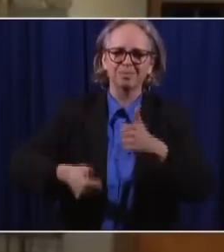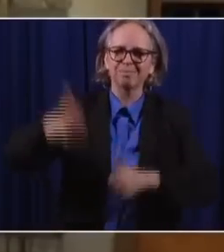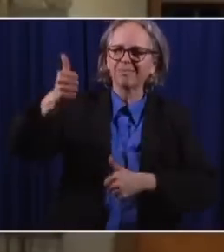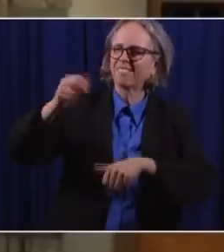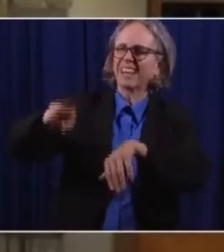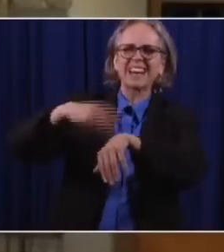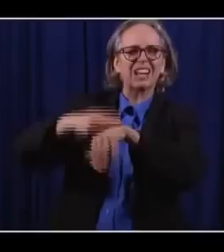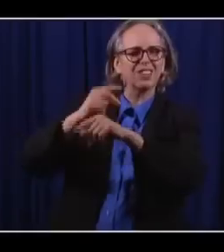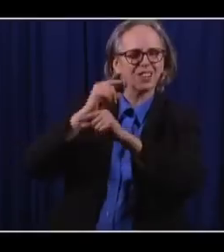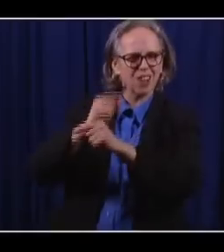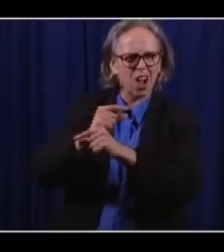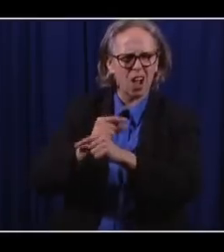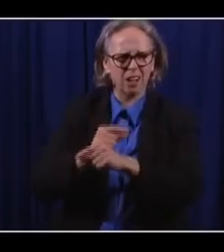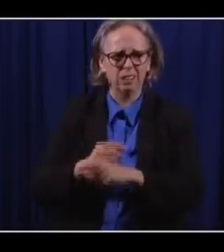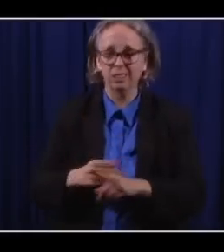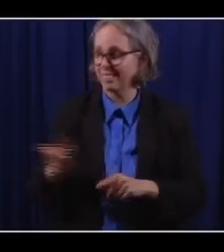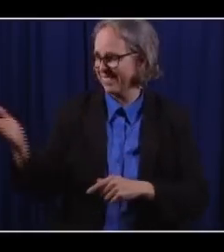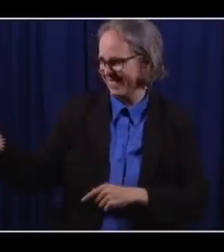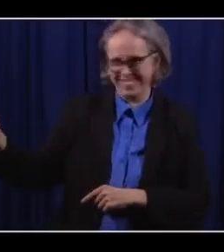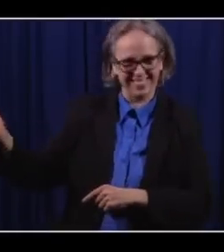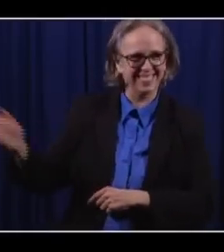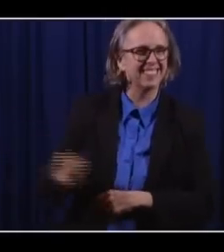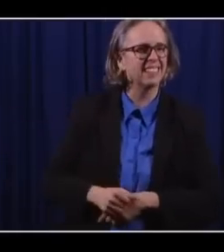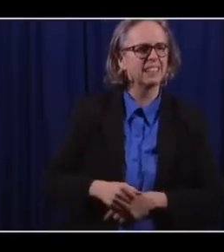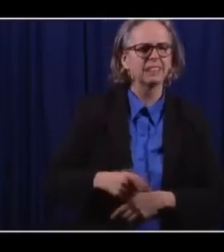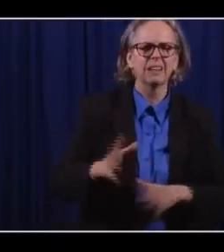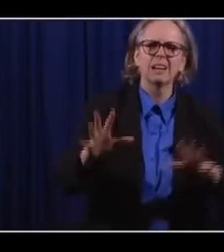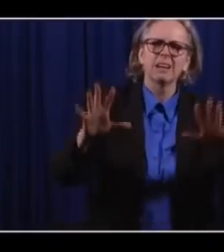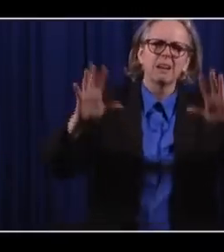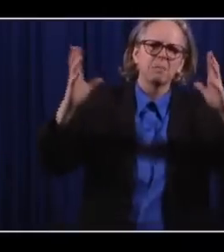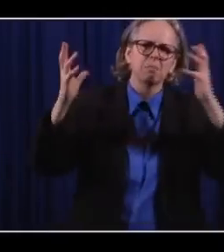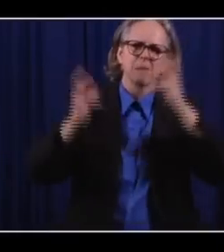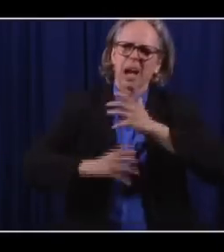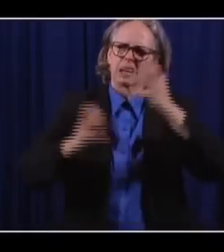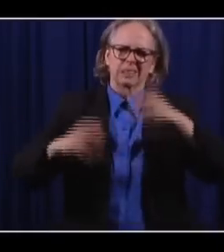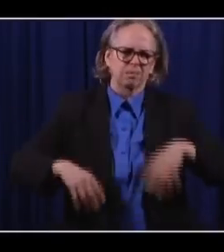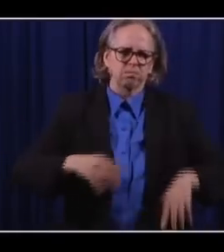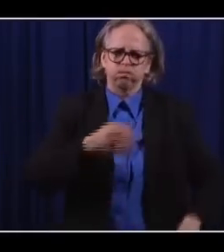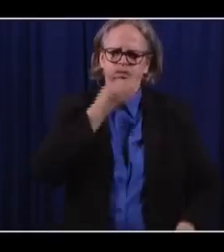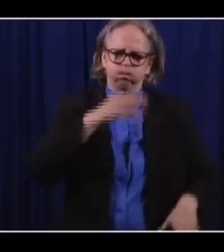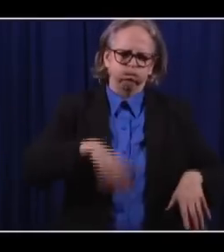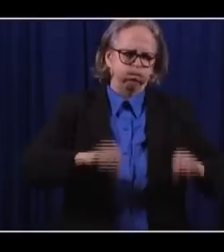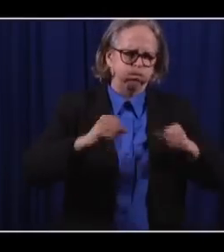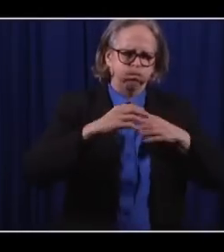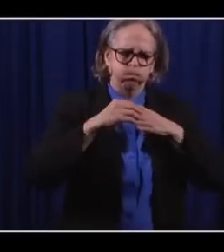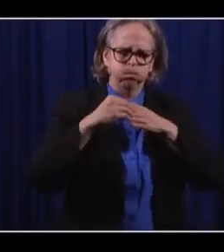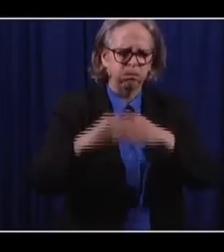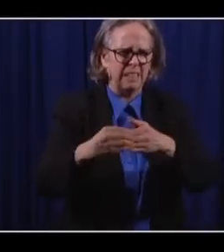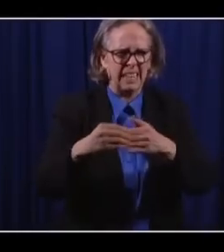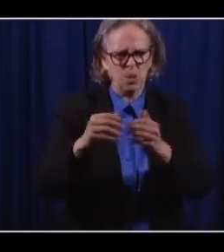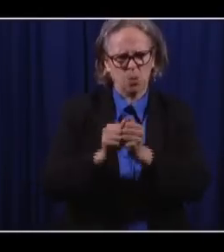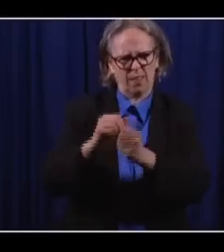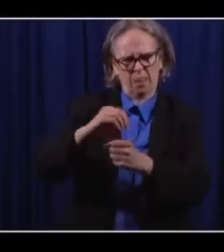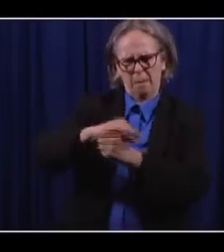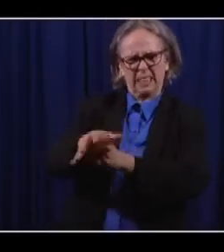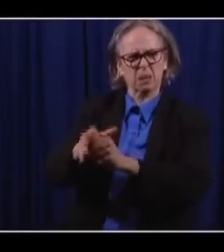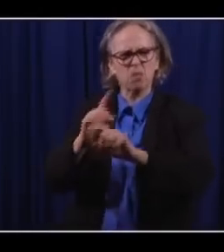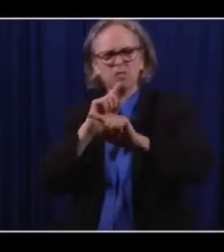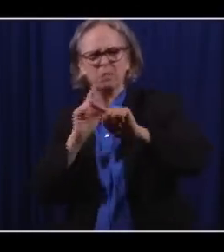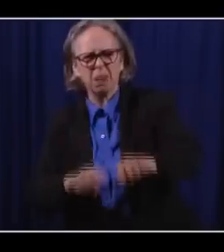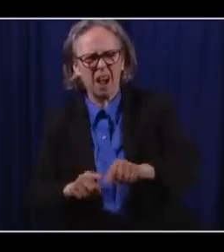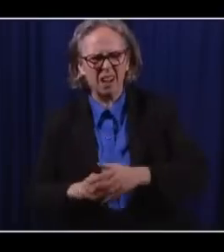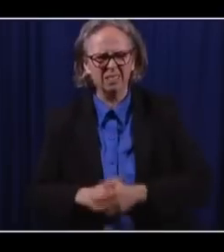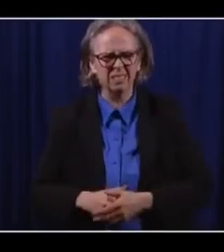pandemic response and the cross-agency coordination of Ohio's pandemic response. He and his team of experienced project managers